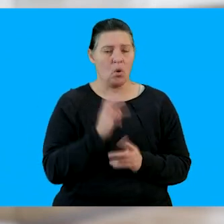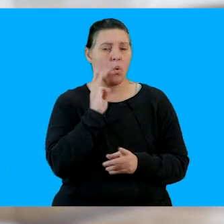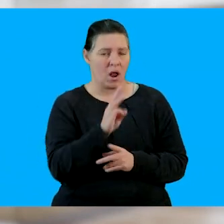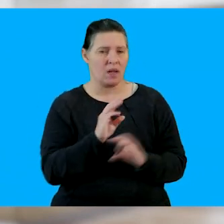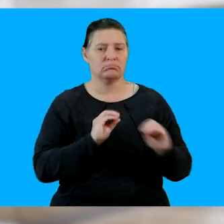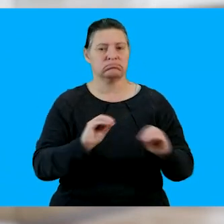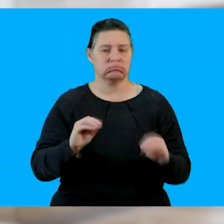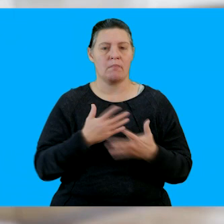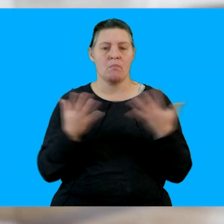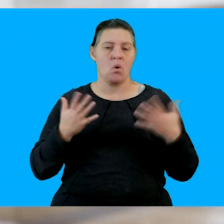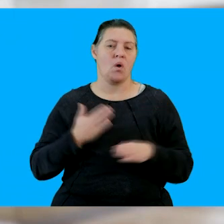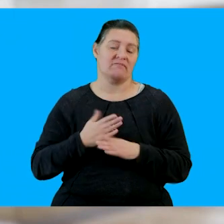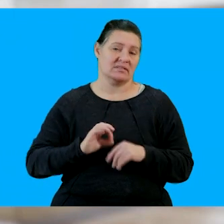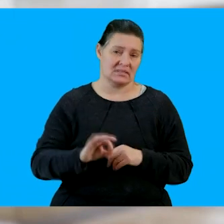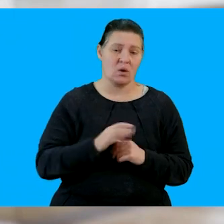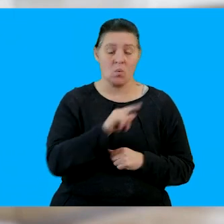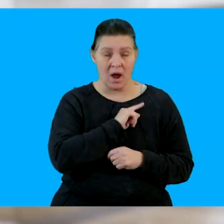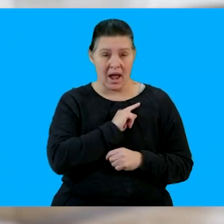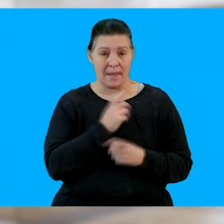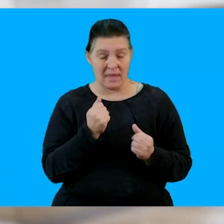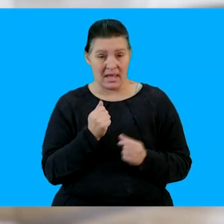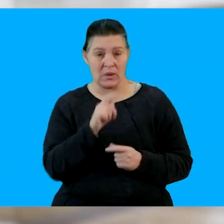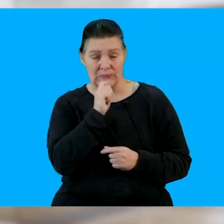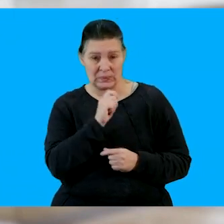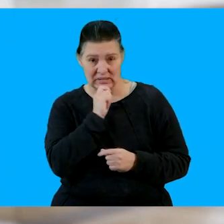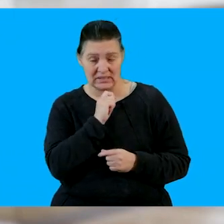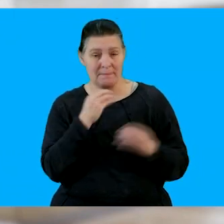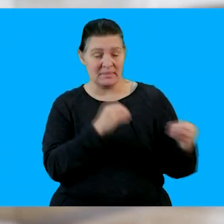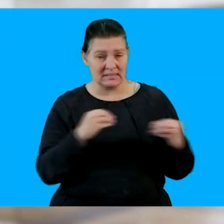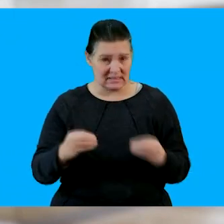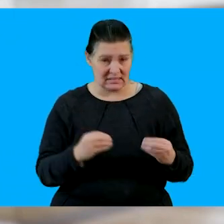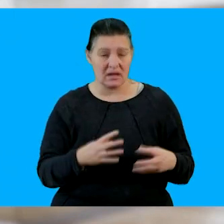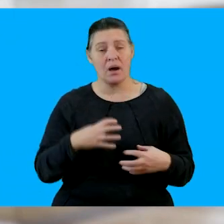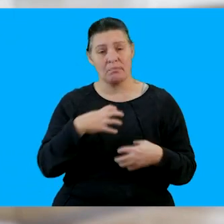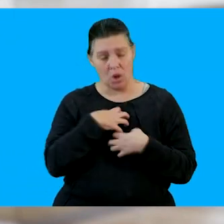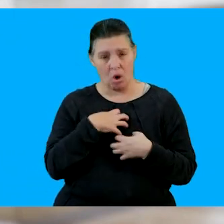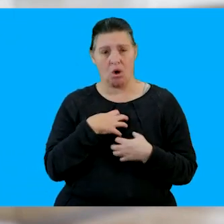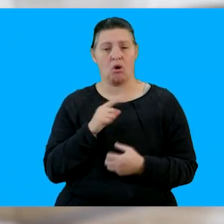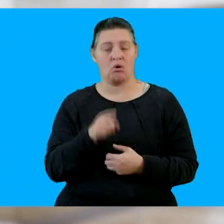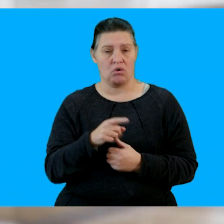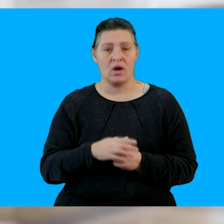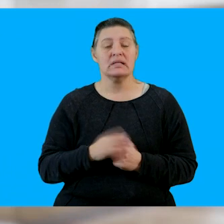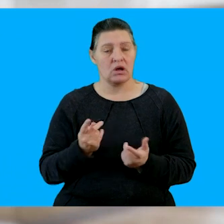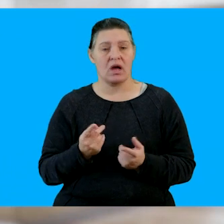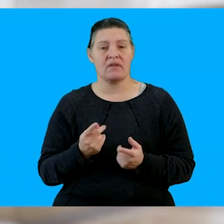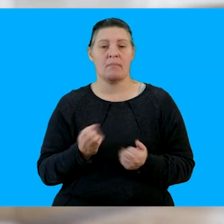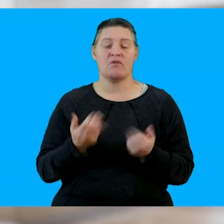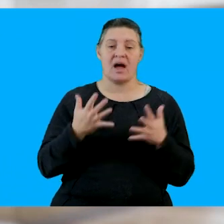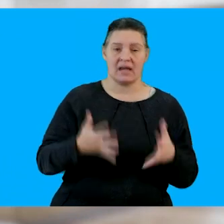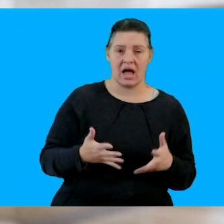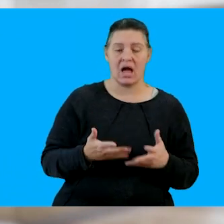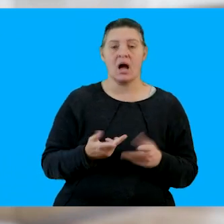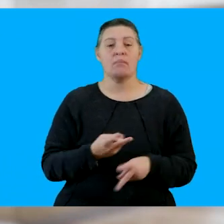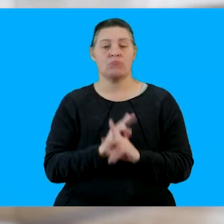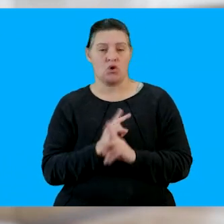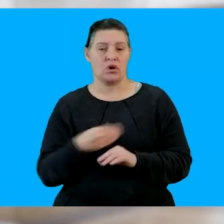you are going to put more effort, because you know very well that the money that has been used in a business, it belongs to you. Unlike the providers of